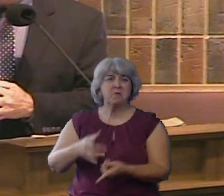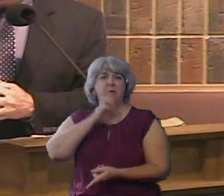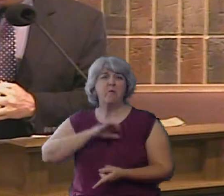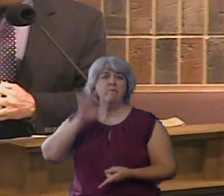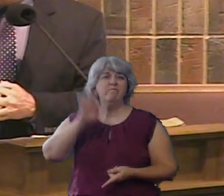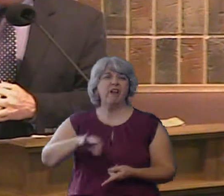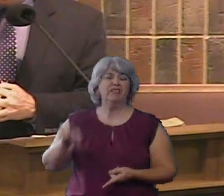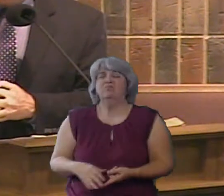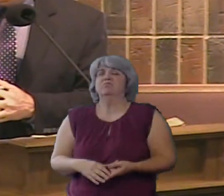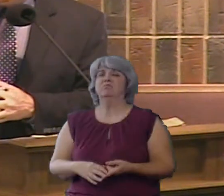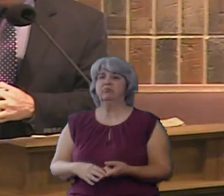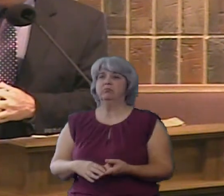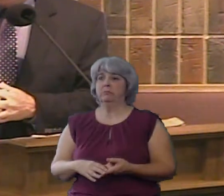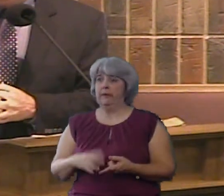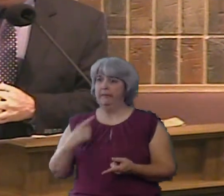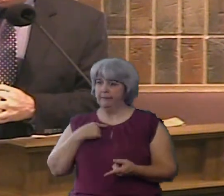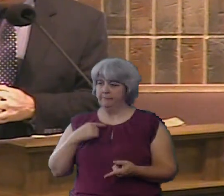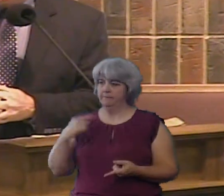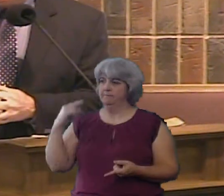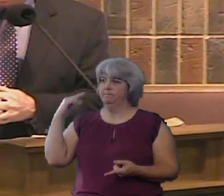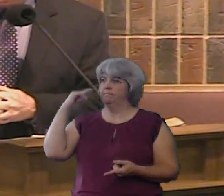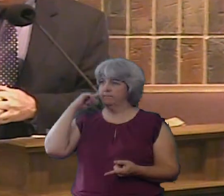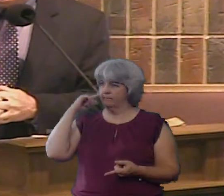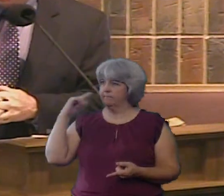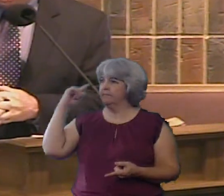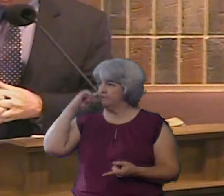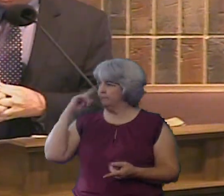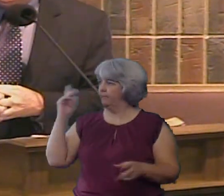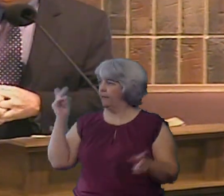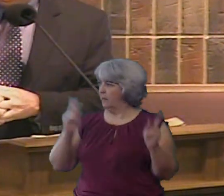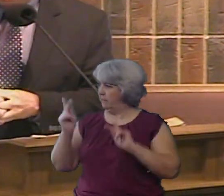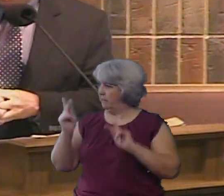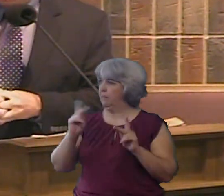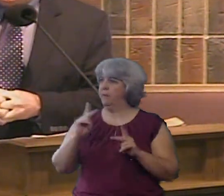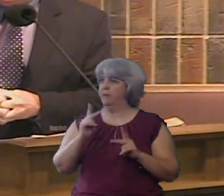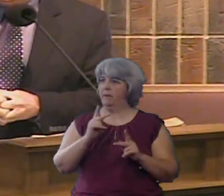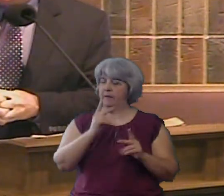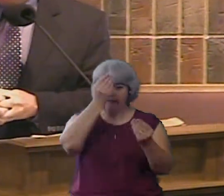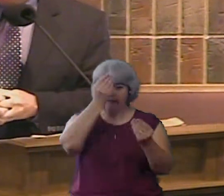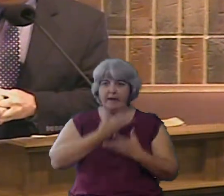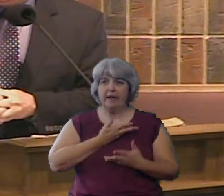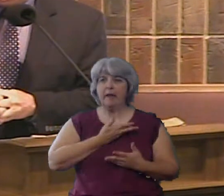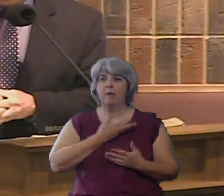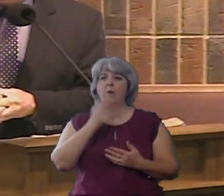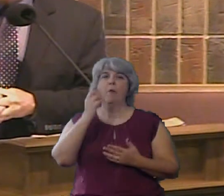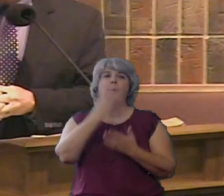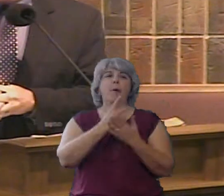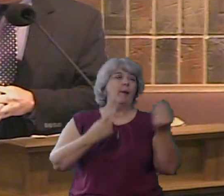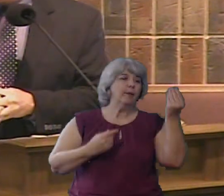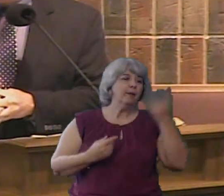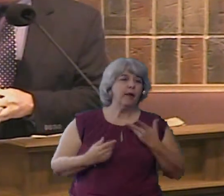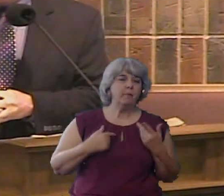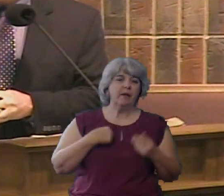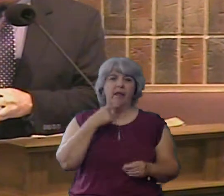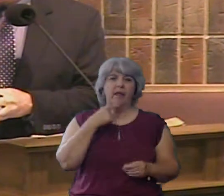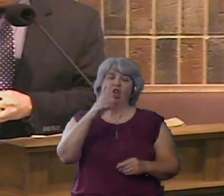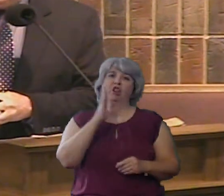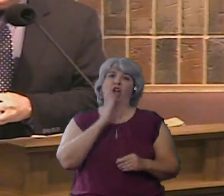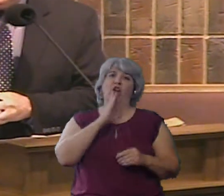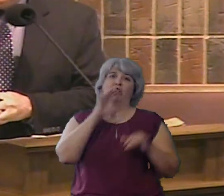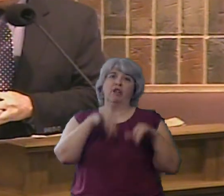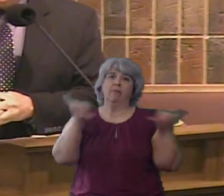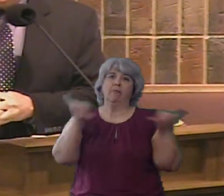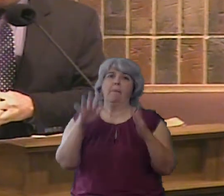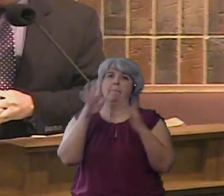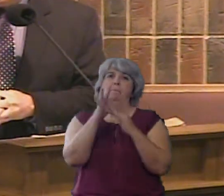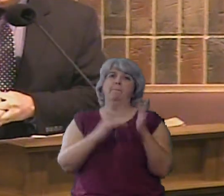that observation made publicly or privately or where it got to my ears in some way. You talk too much about the Bible.